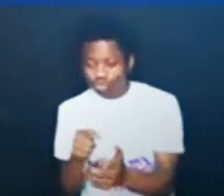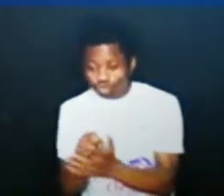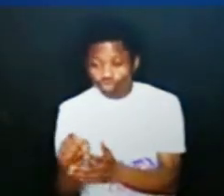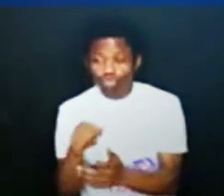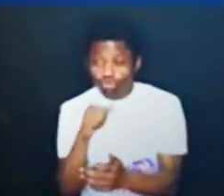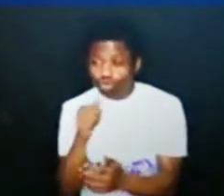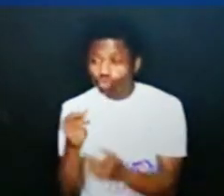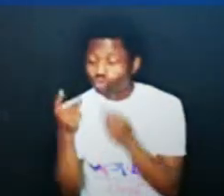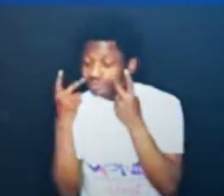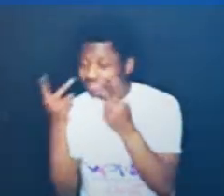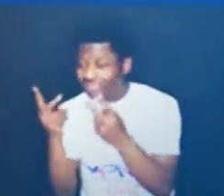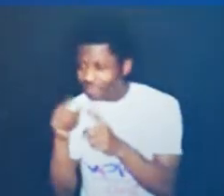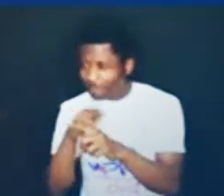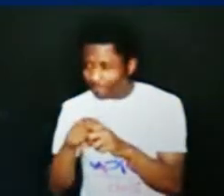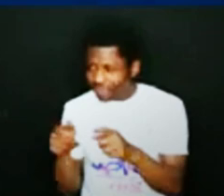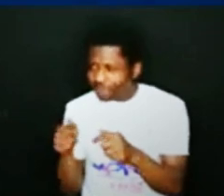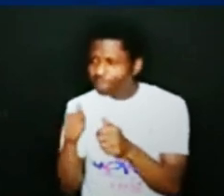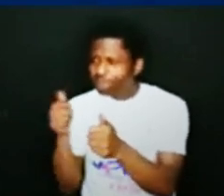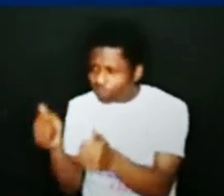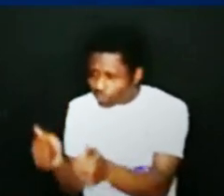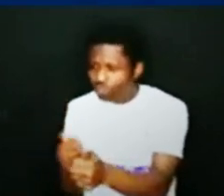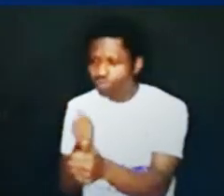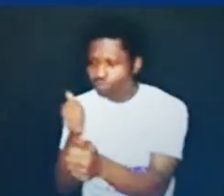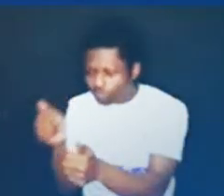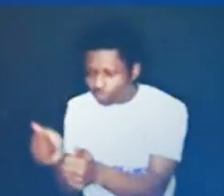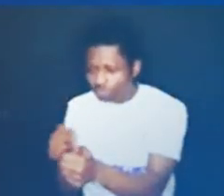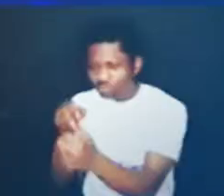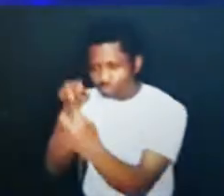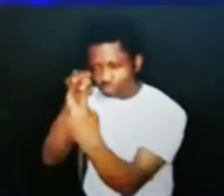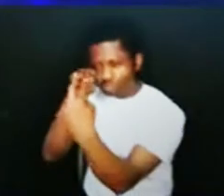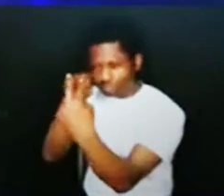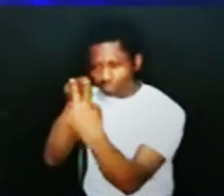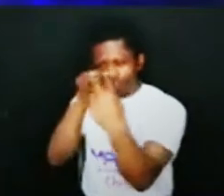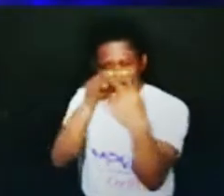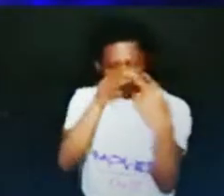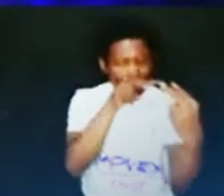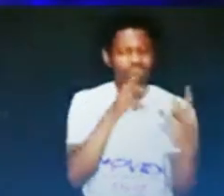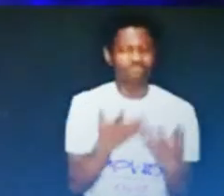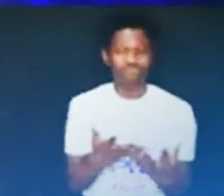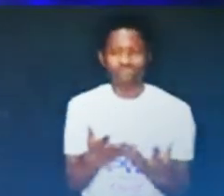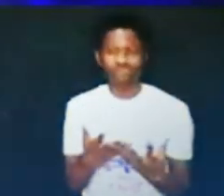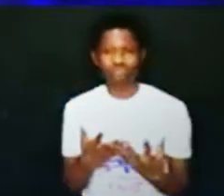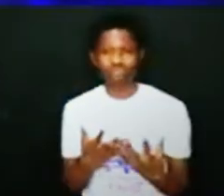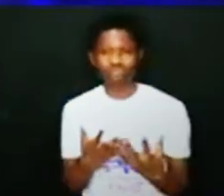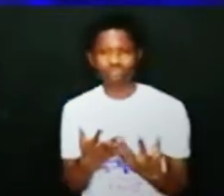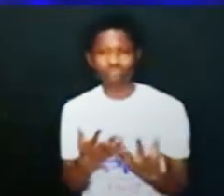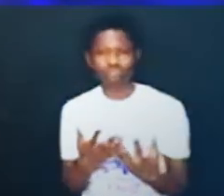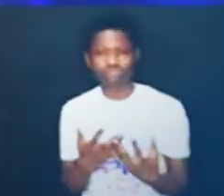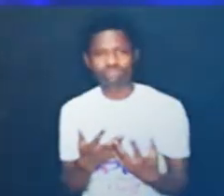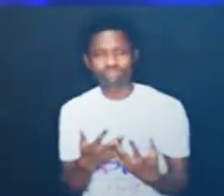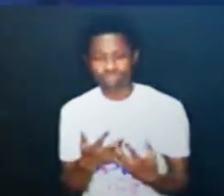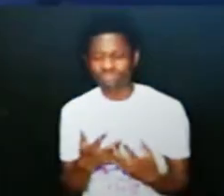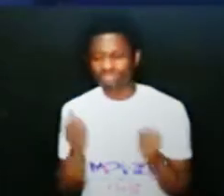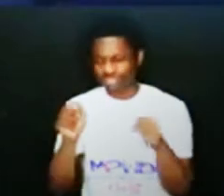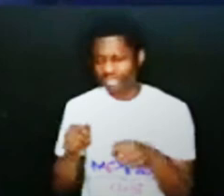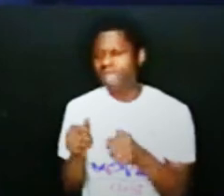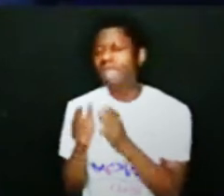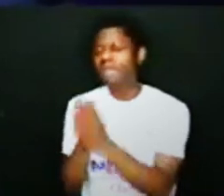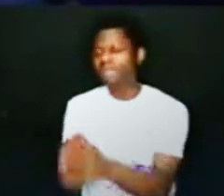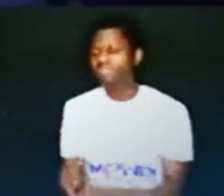no crown debia when edinechi. You can ask Saul, he will tell you about how he was tracking the movement.